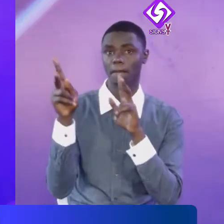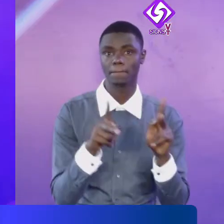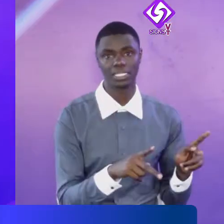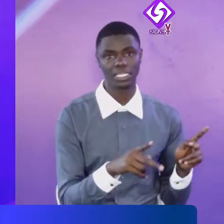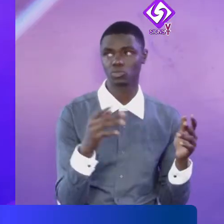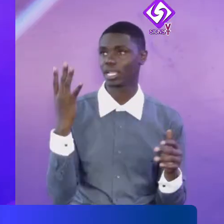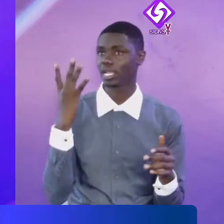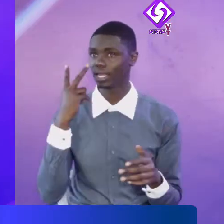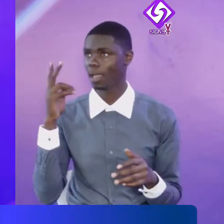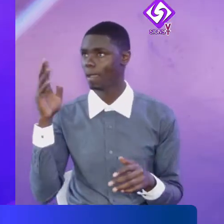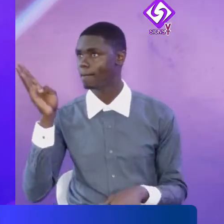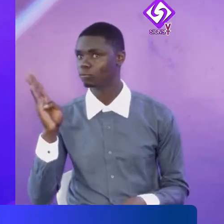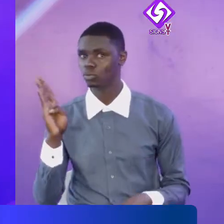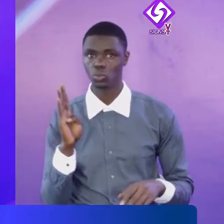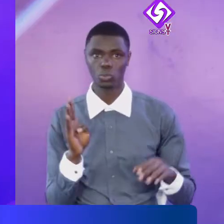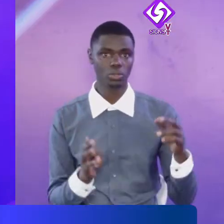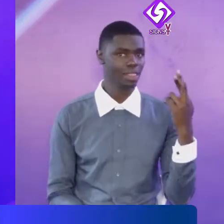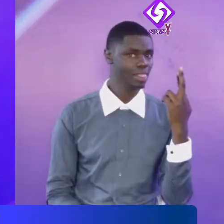blue,